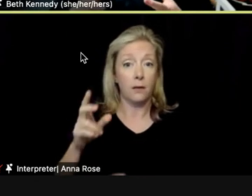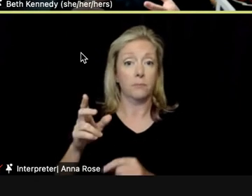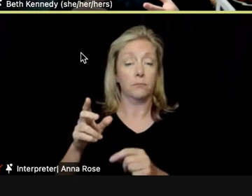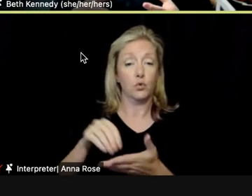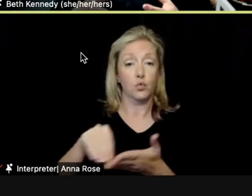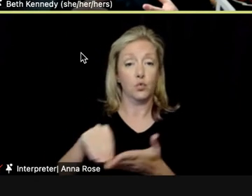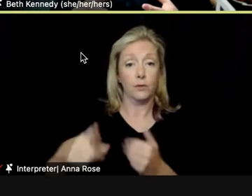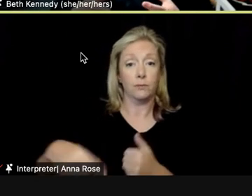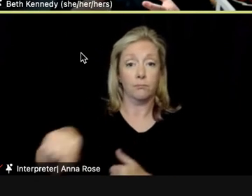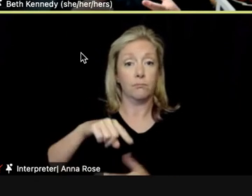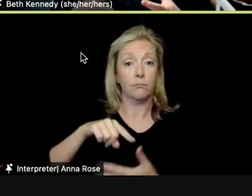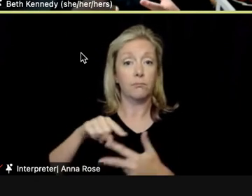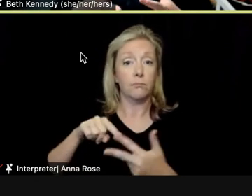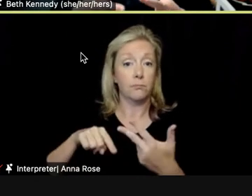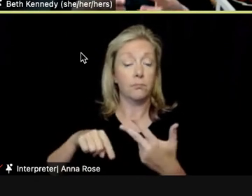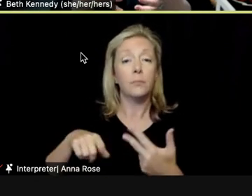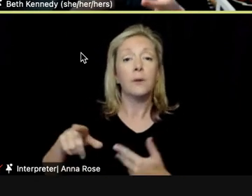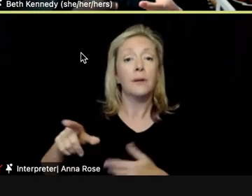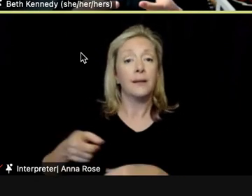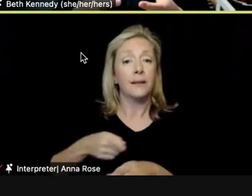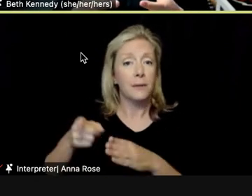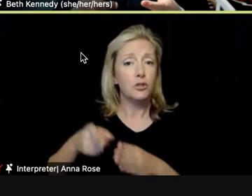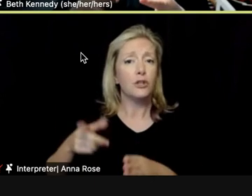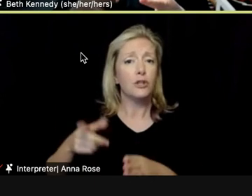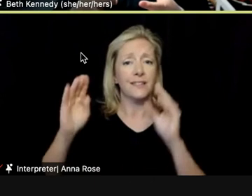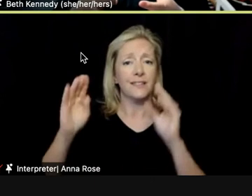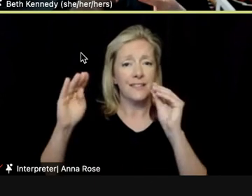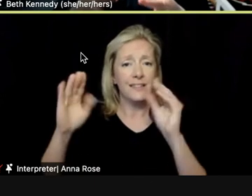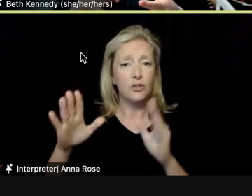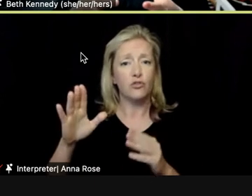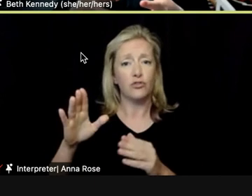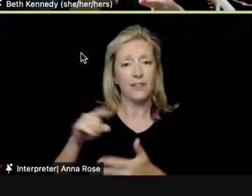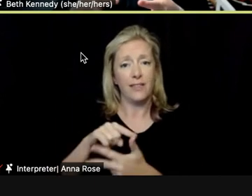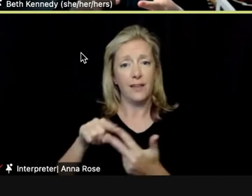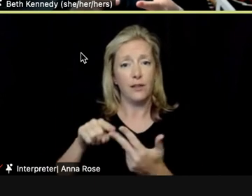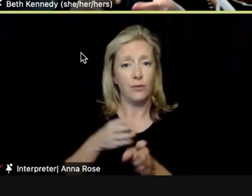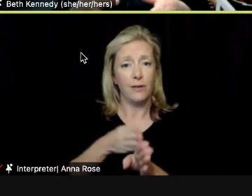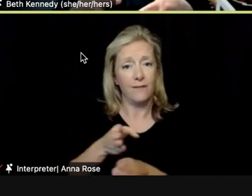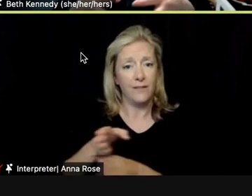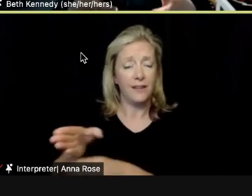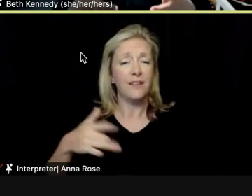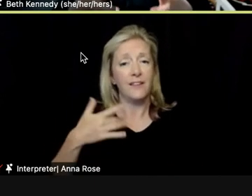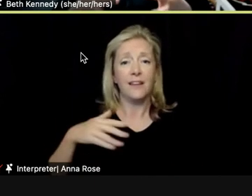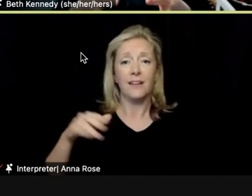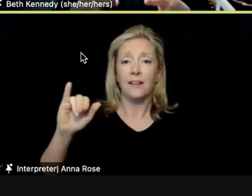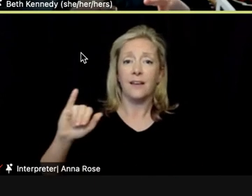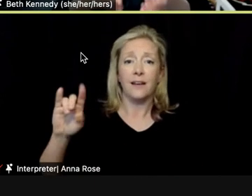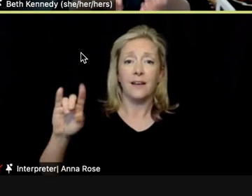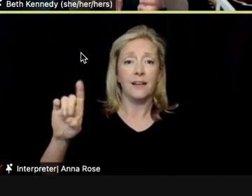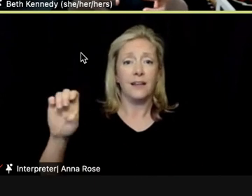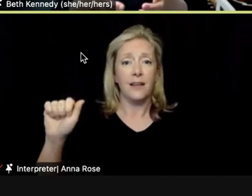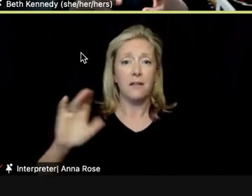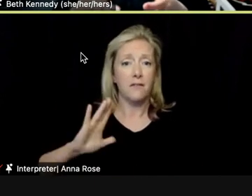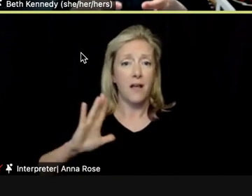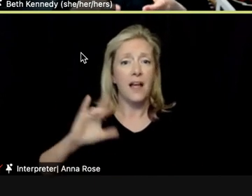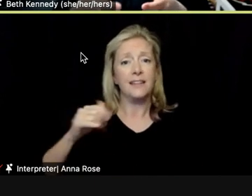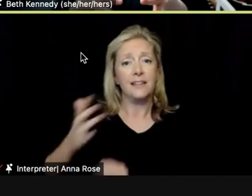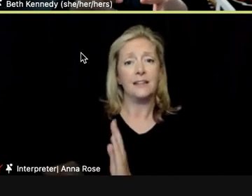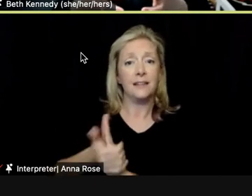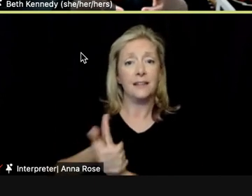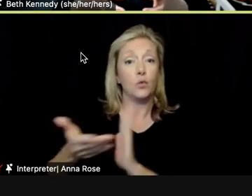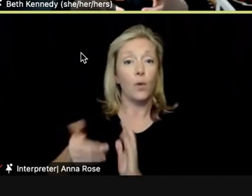in those particular fields have said, this is what we need on top of IDEA. We need more, and this is